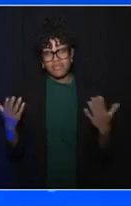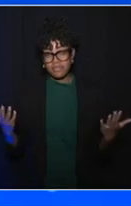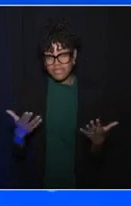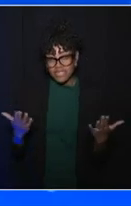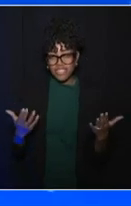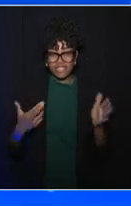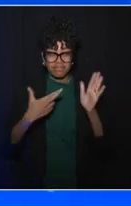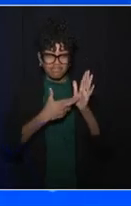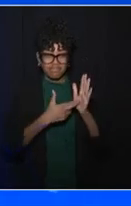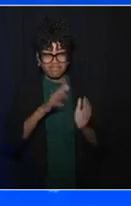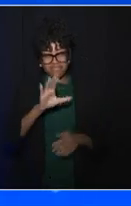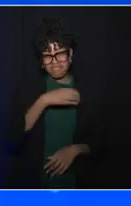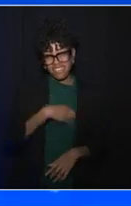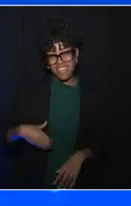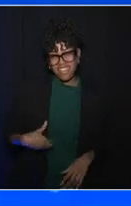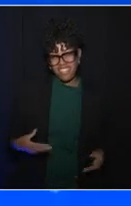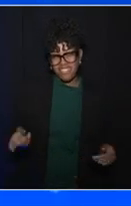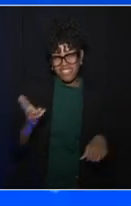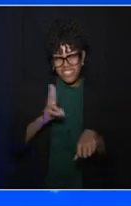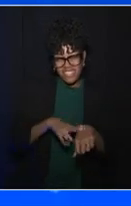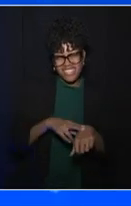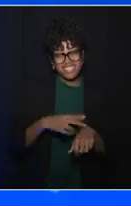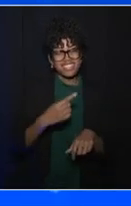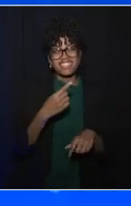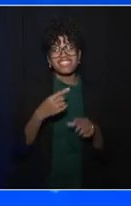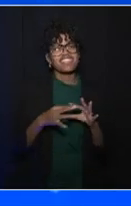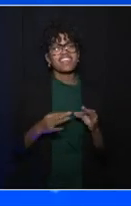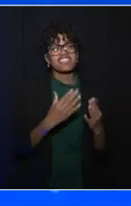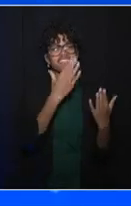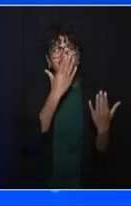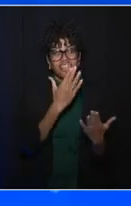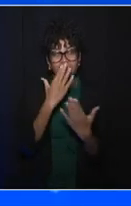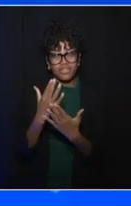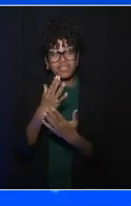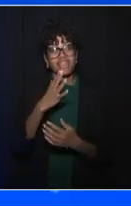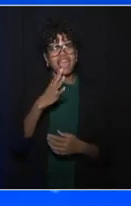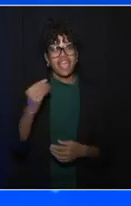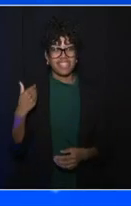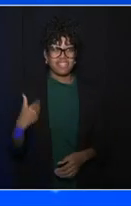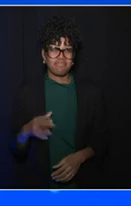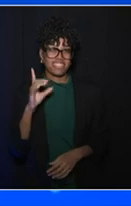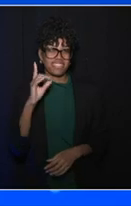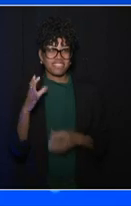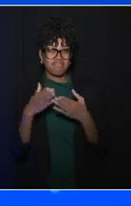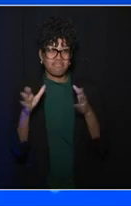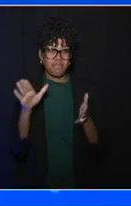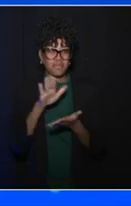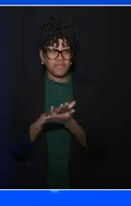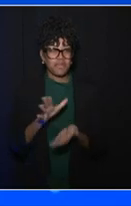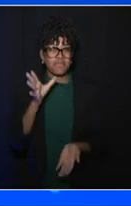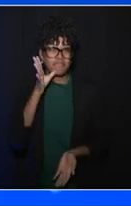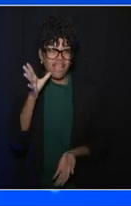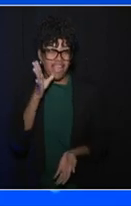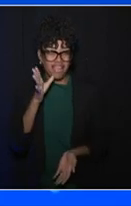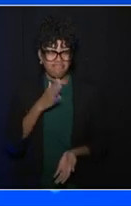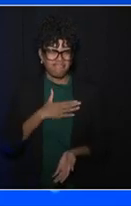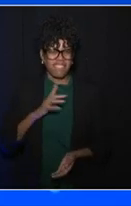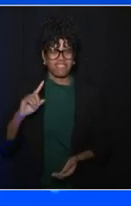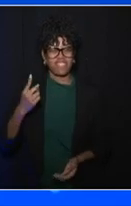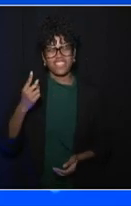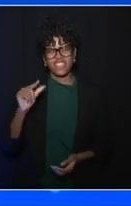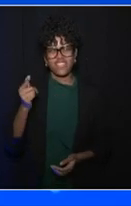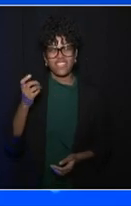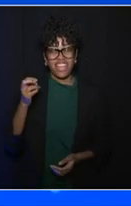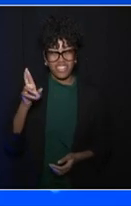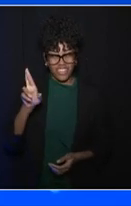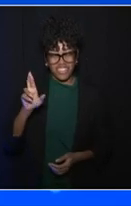course, as your mayor to say thank you, but also as a DC public school mom of a first grader who